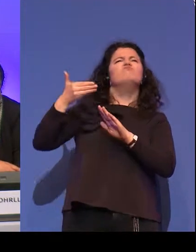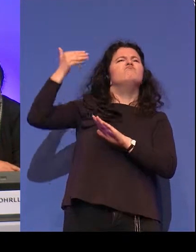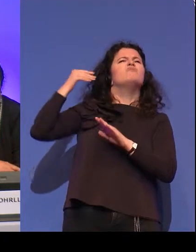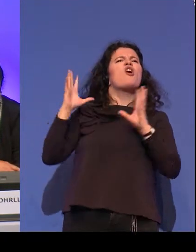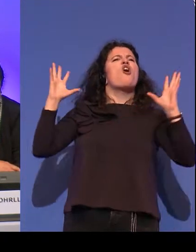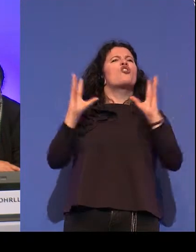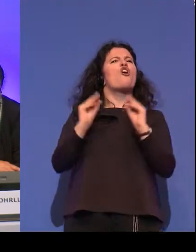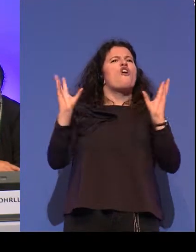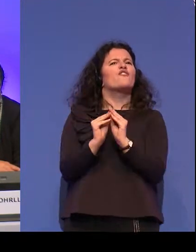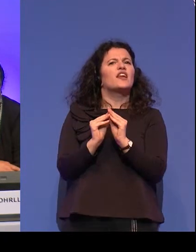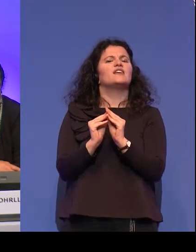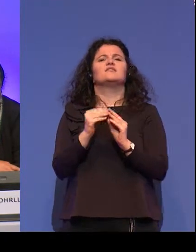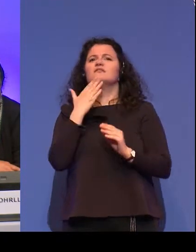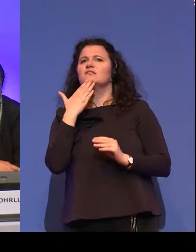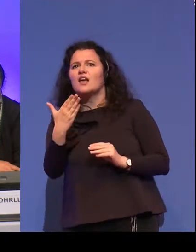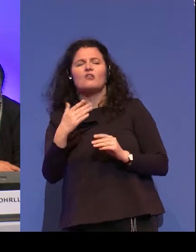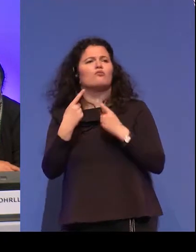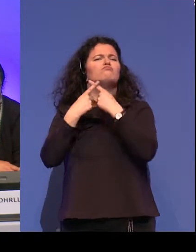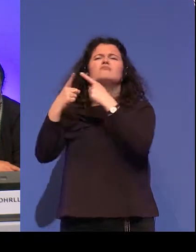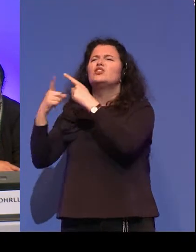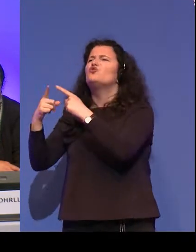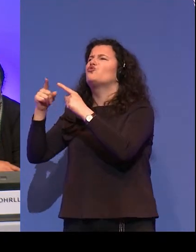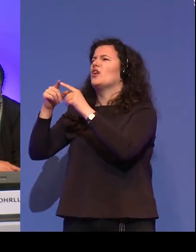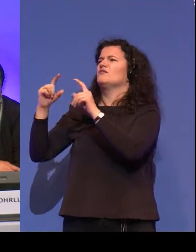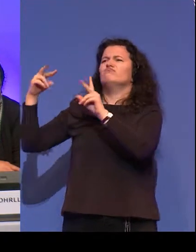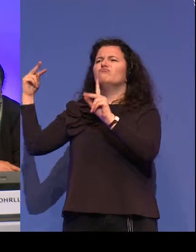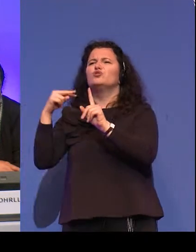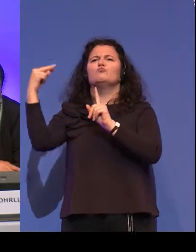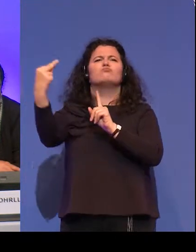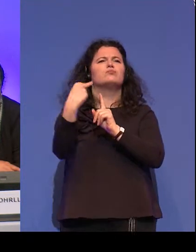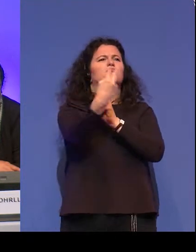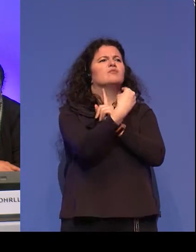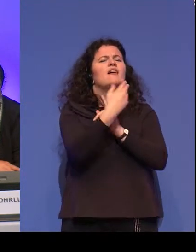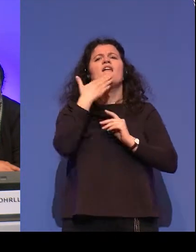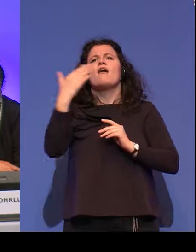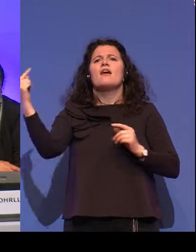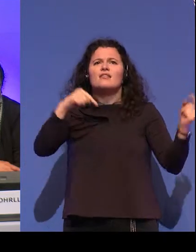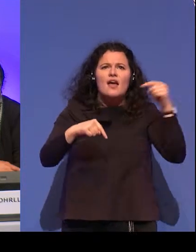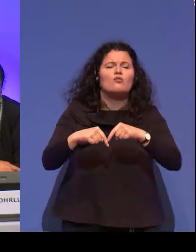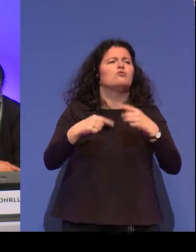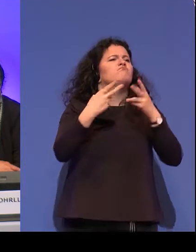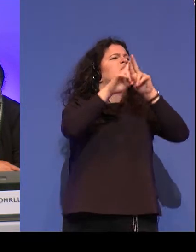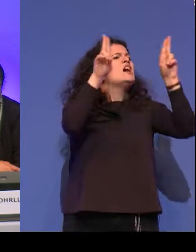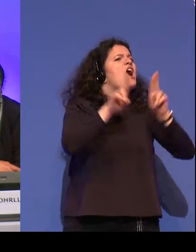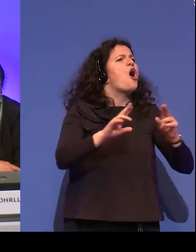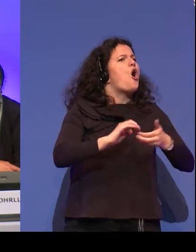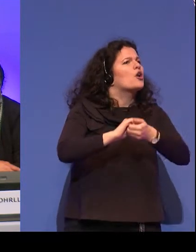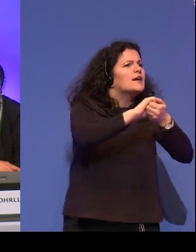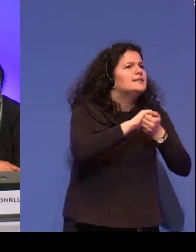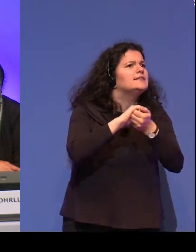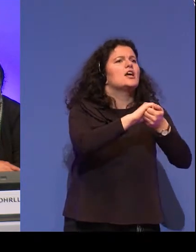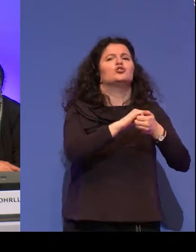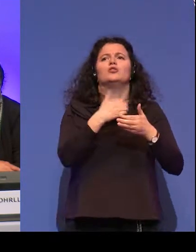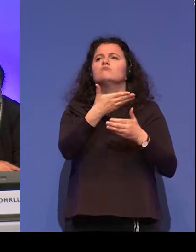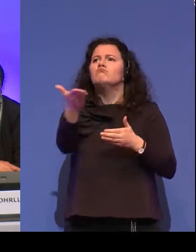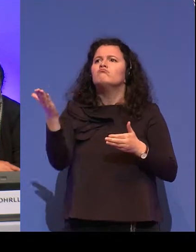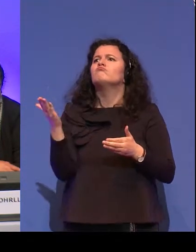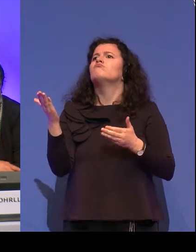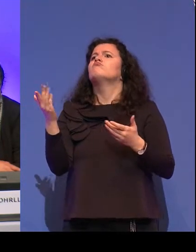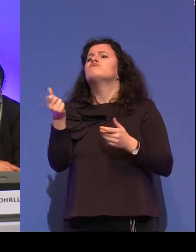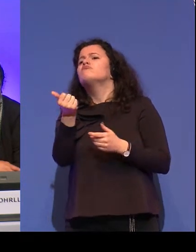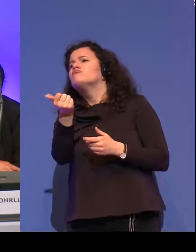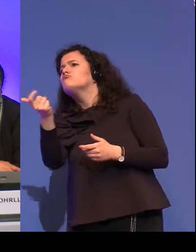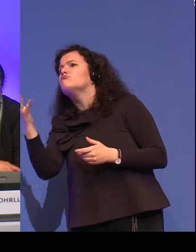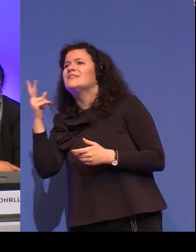both from the meteorological services. We had also 19 international organizations present there, and also